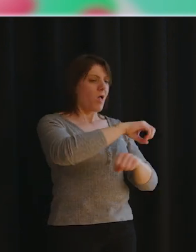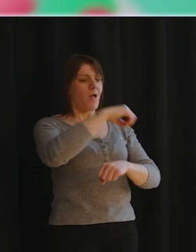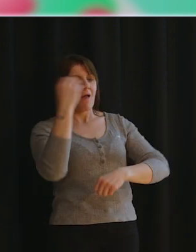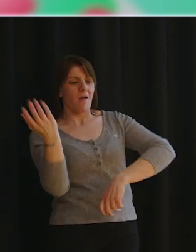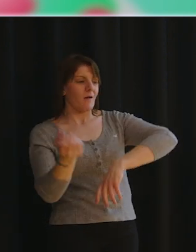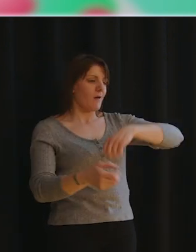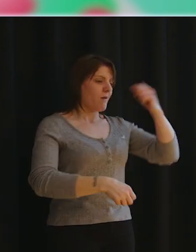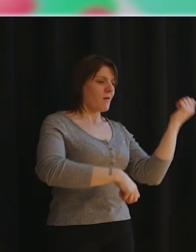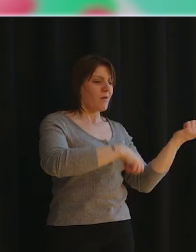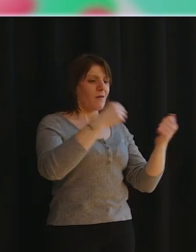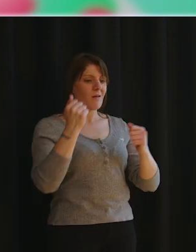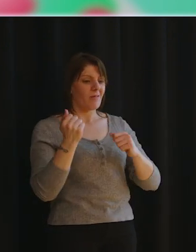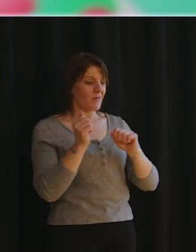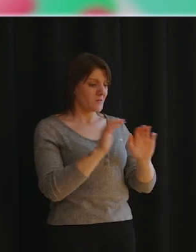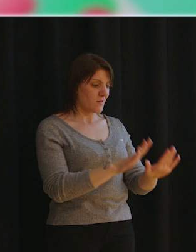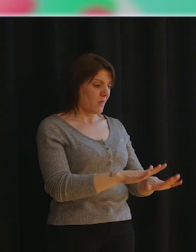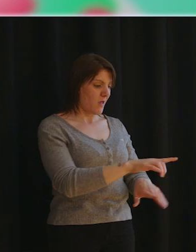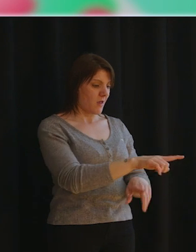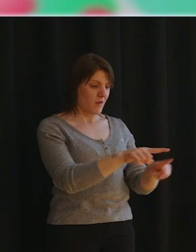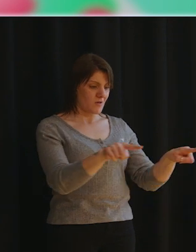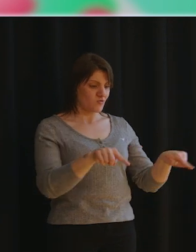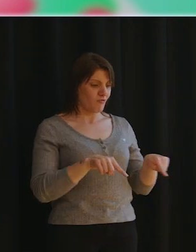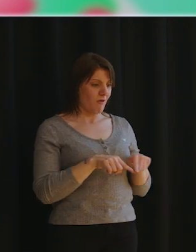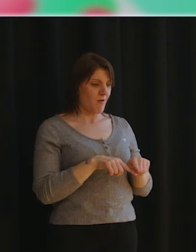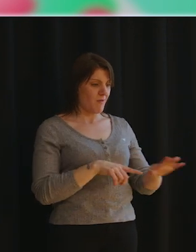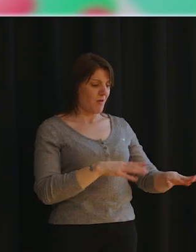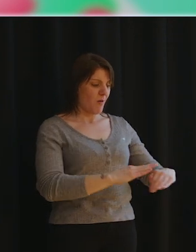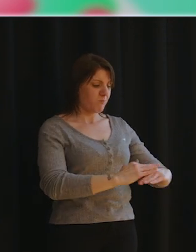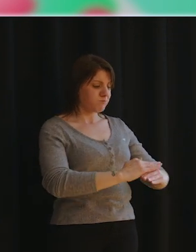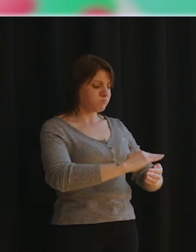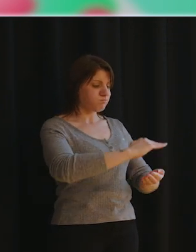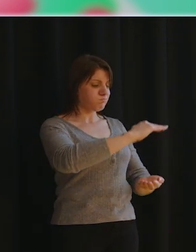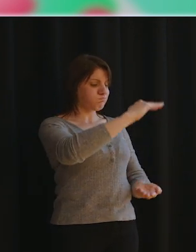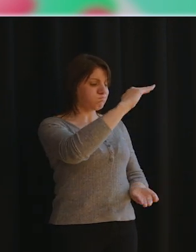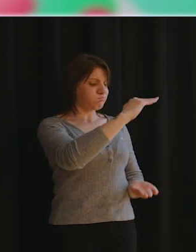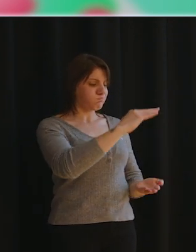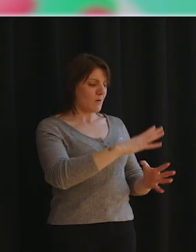just sitting there in his room with a pile of books around him,